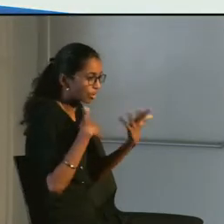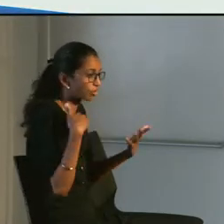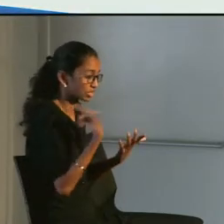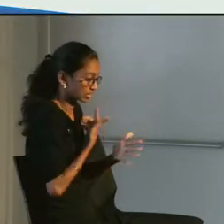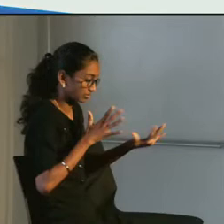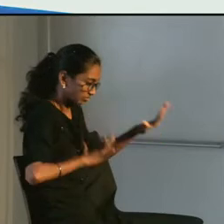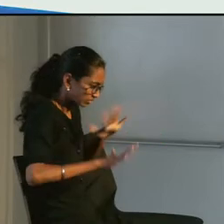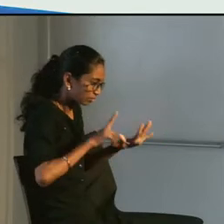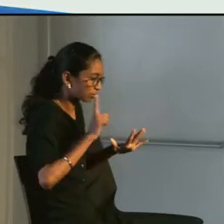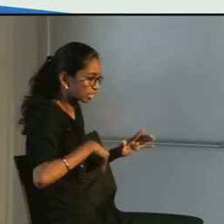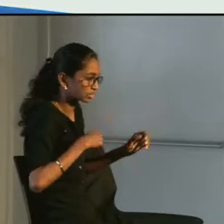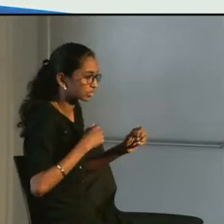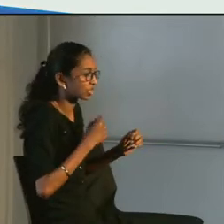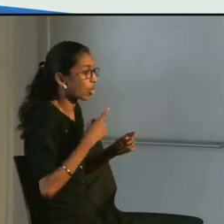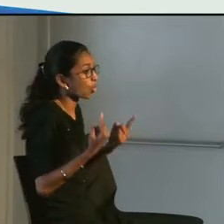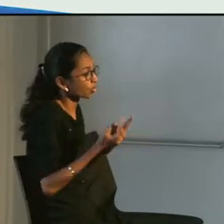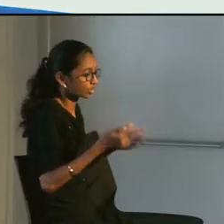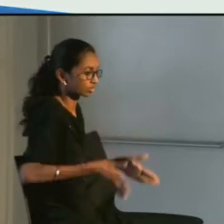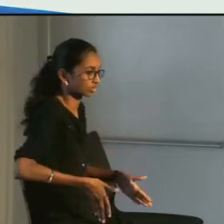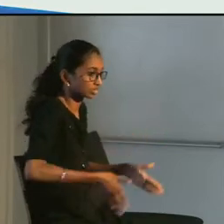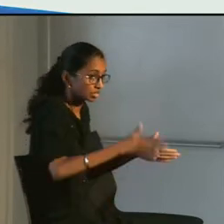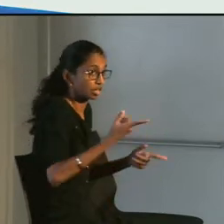sheroes everywhere, not just from the streets?